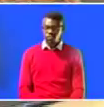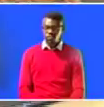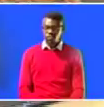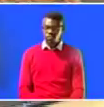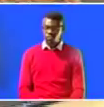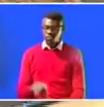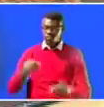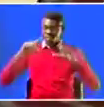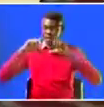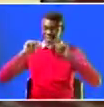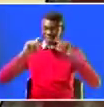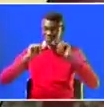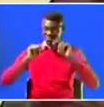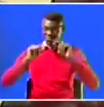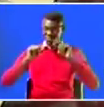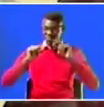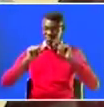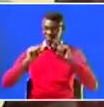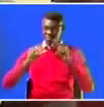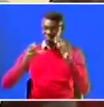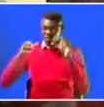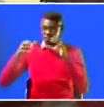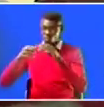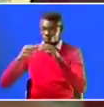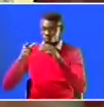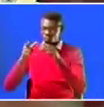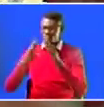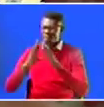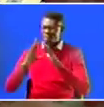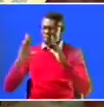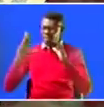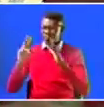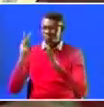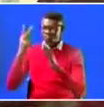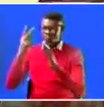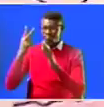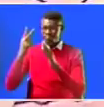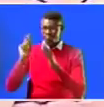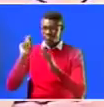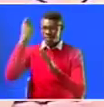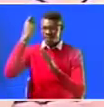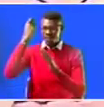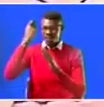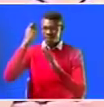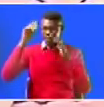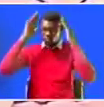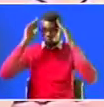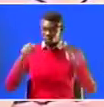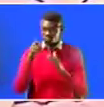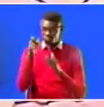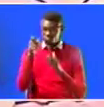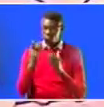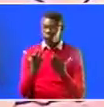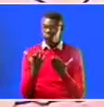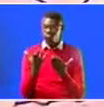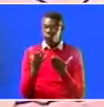It's a statement shared by those who belong to the second largest religious group in Kenya. For Ustad Ratip,